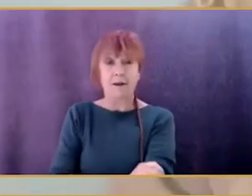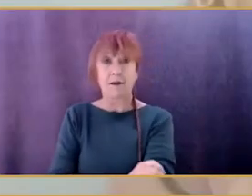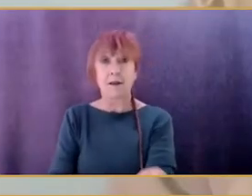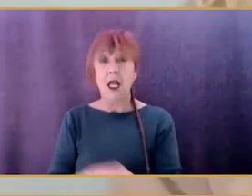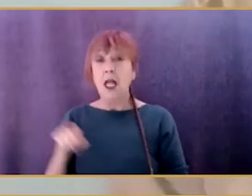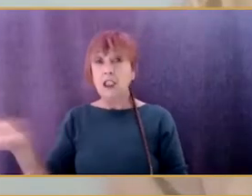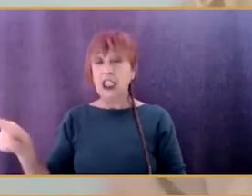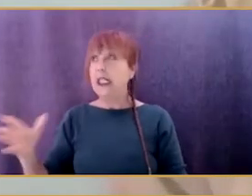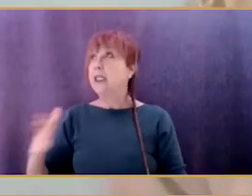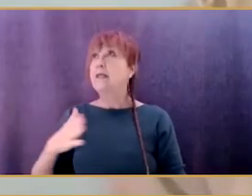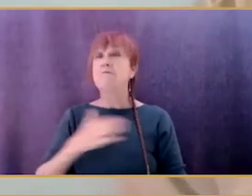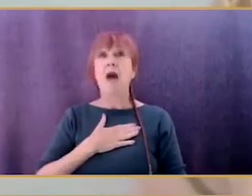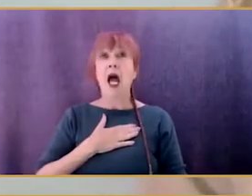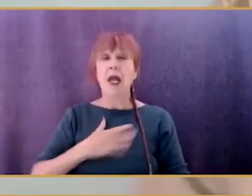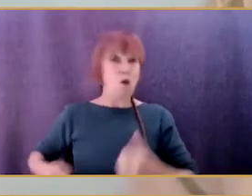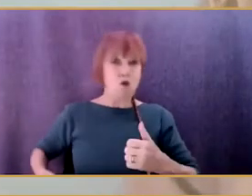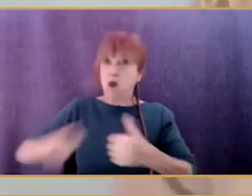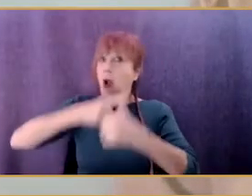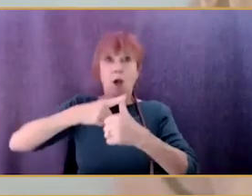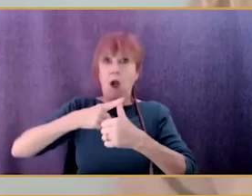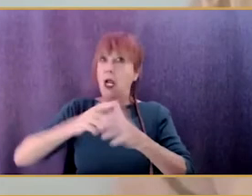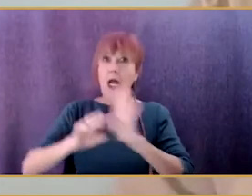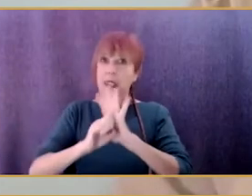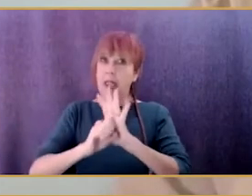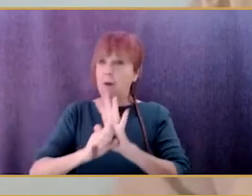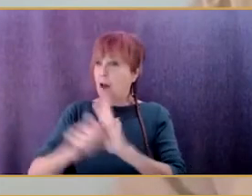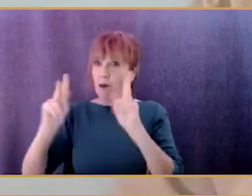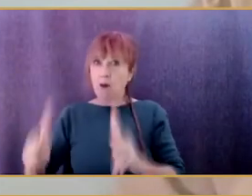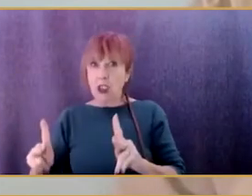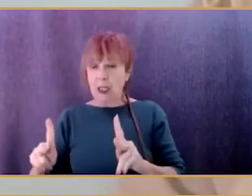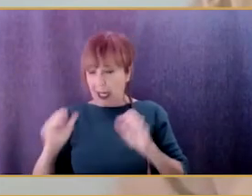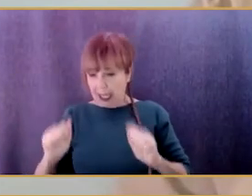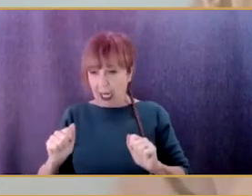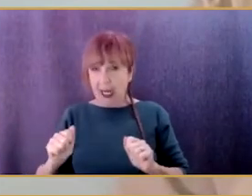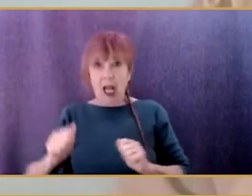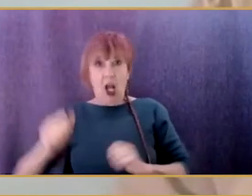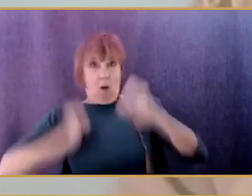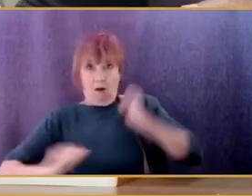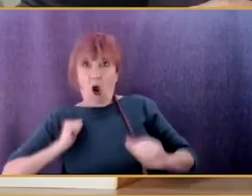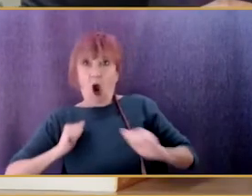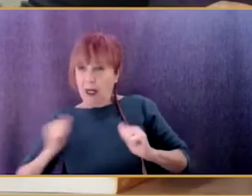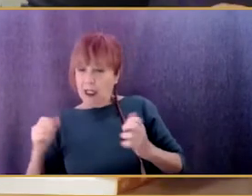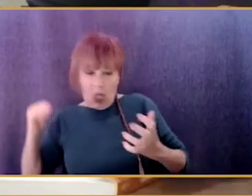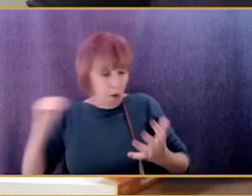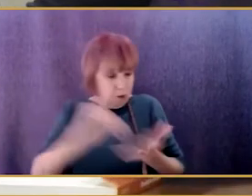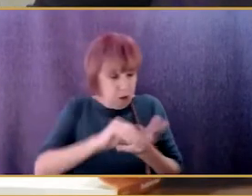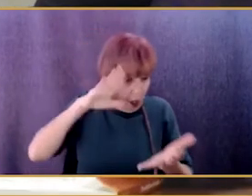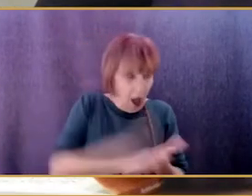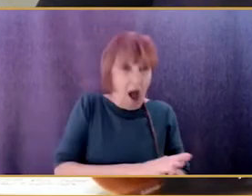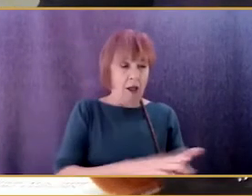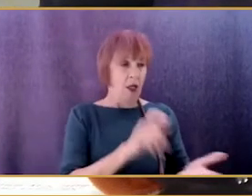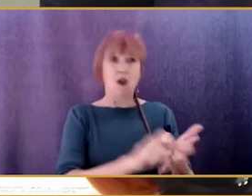my primary example of someone who was able to take the enthusiasm of the stage And marry it to